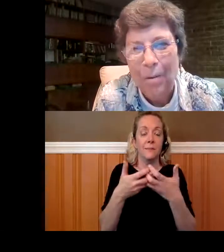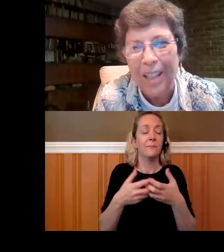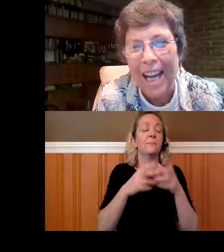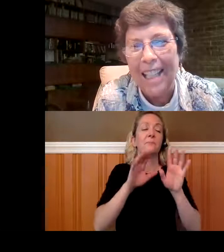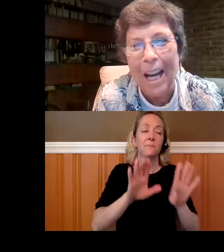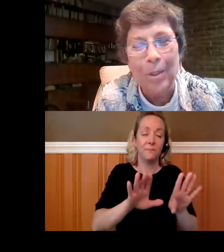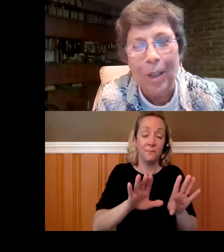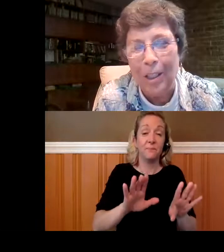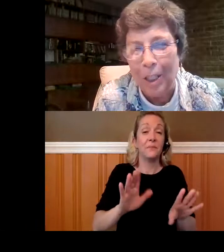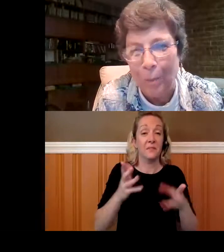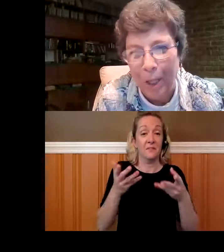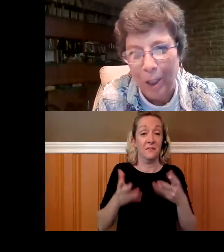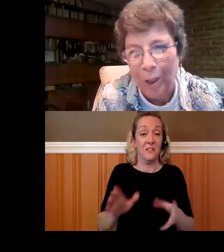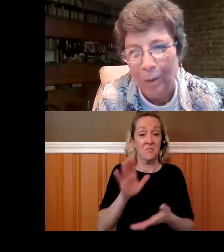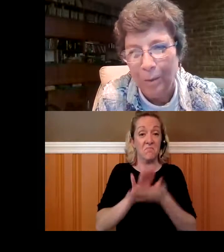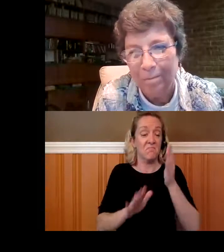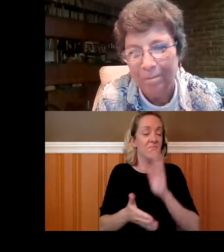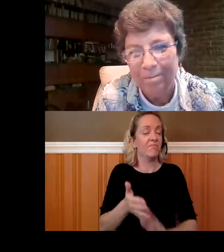you. Very sorry.